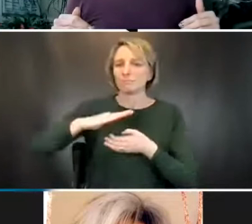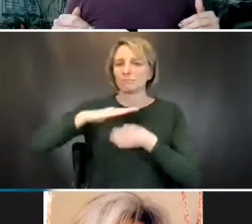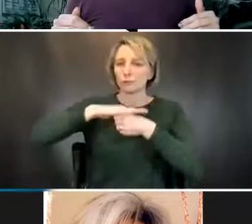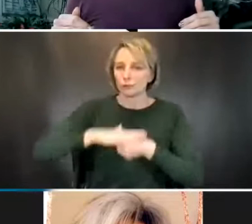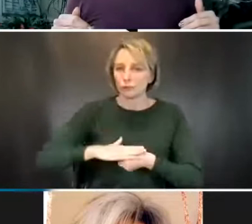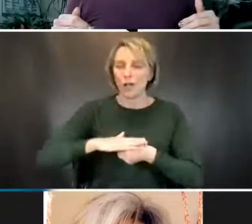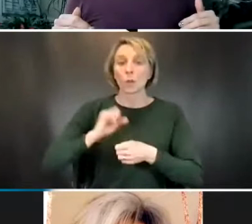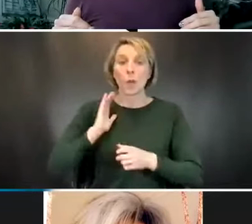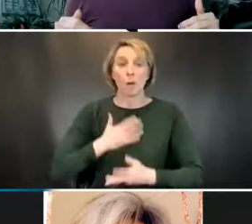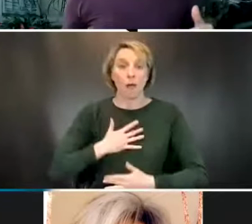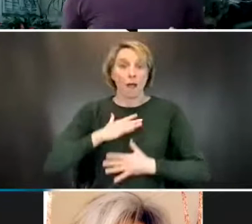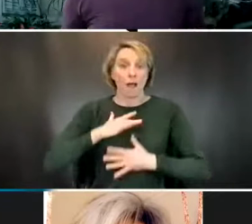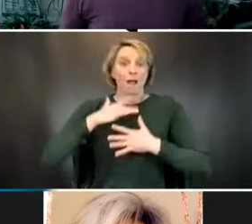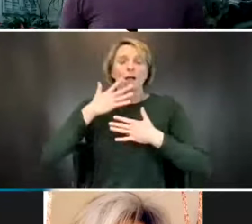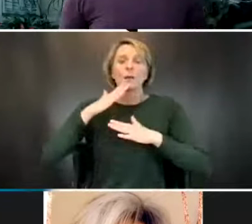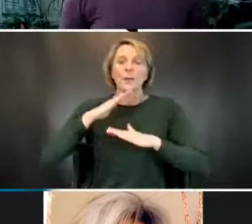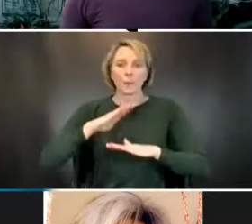system.